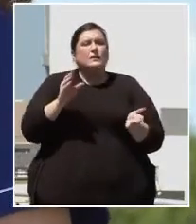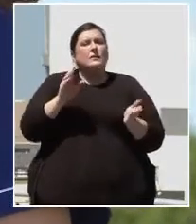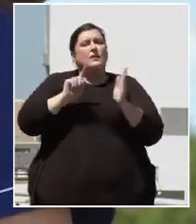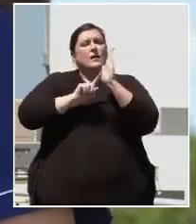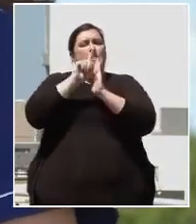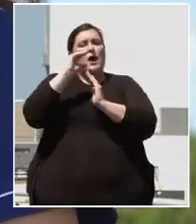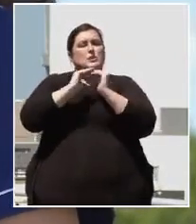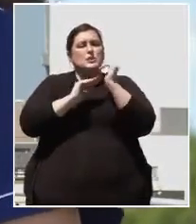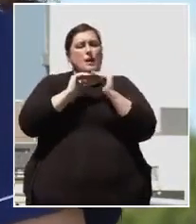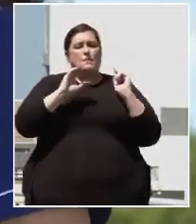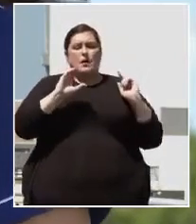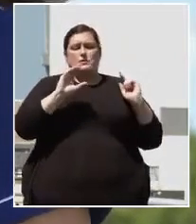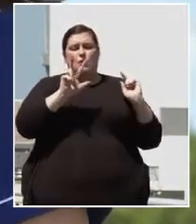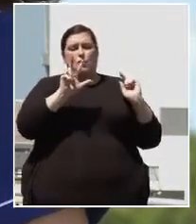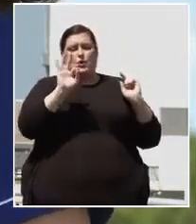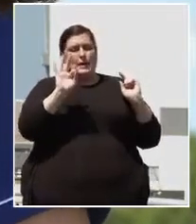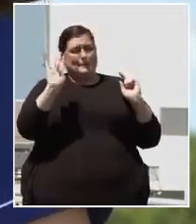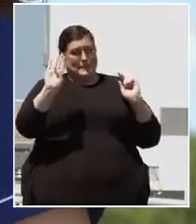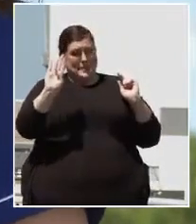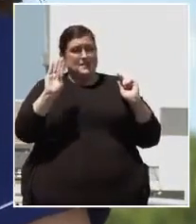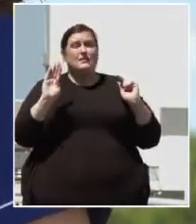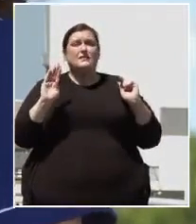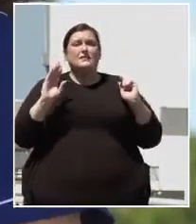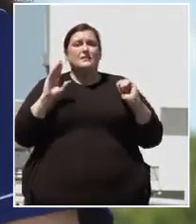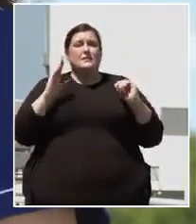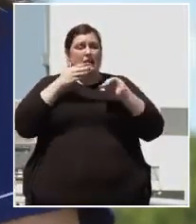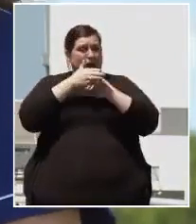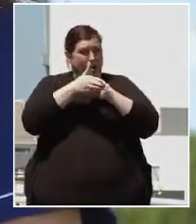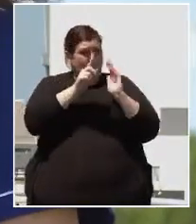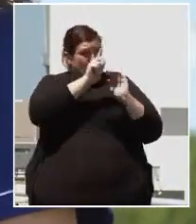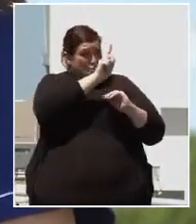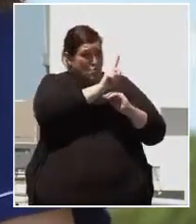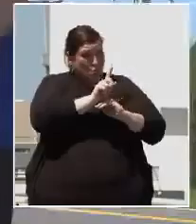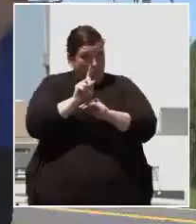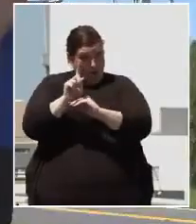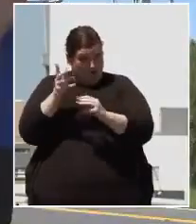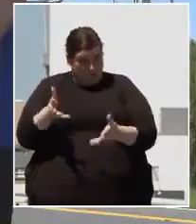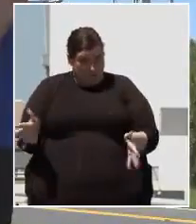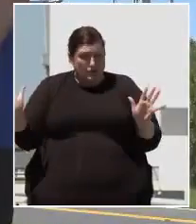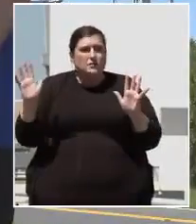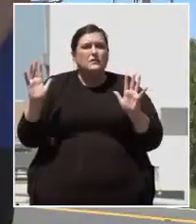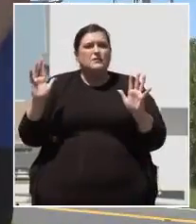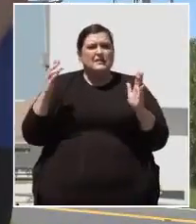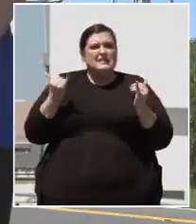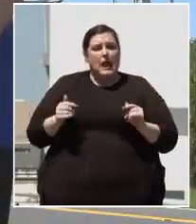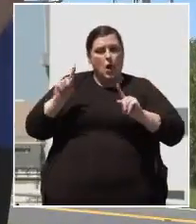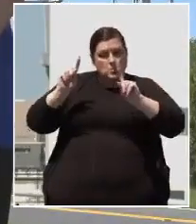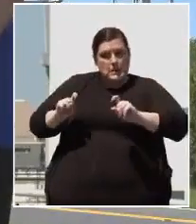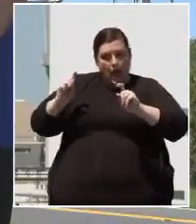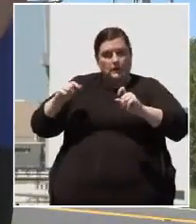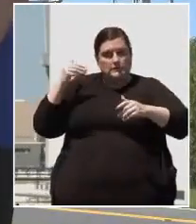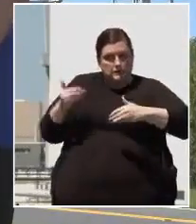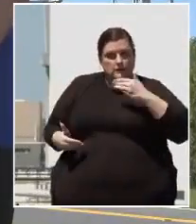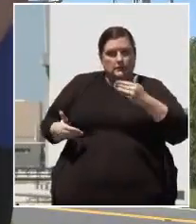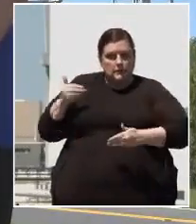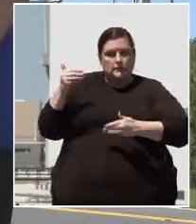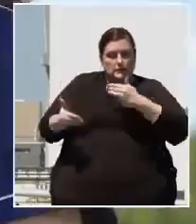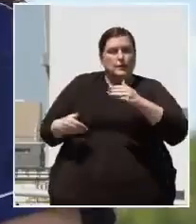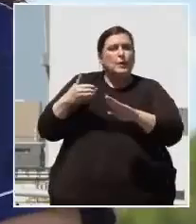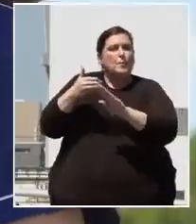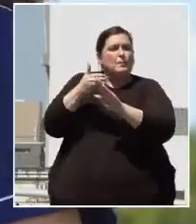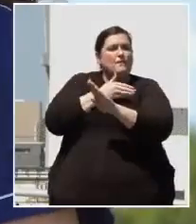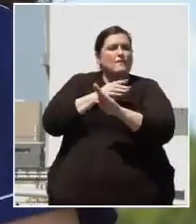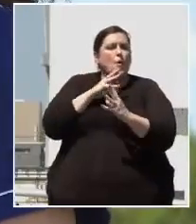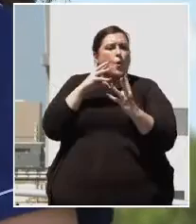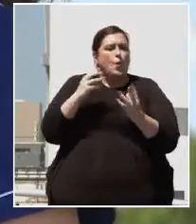complex 39b you know after roll out it is uh it's been all about getting those test in uh prior to wet dress and so